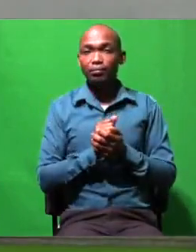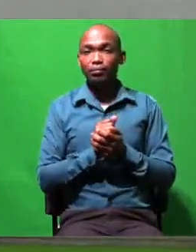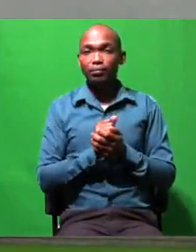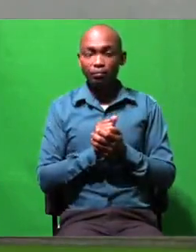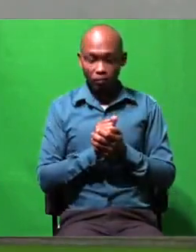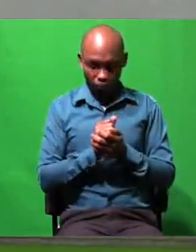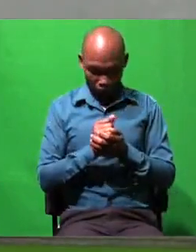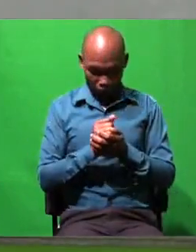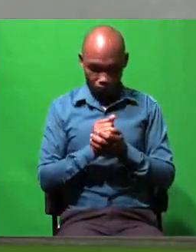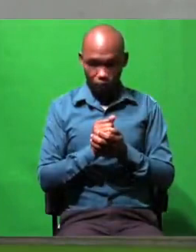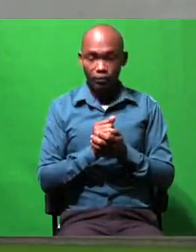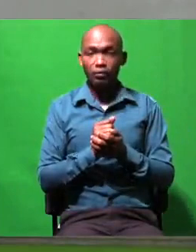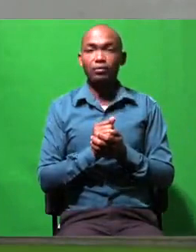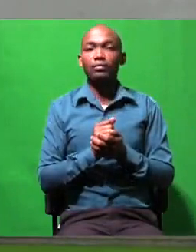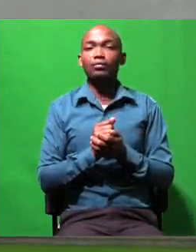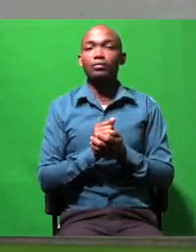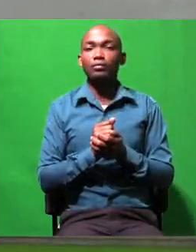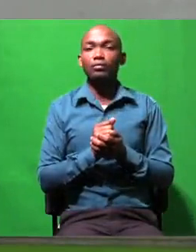Chemistry